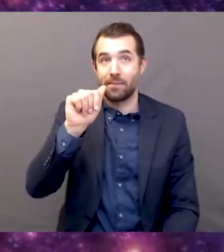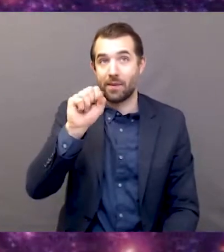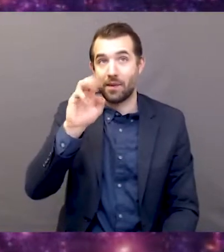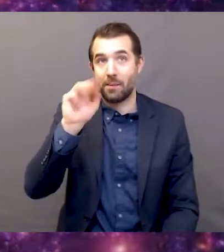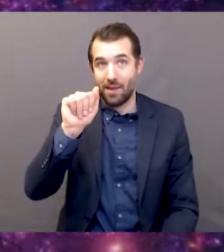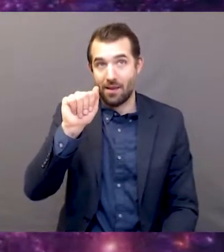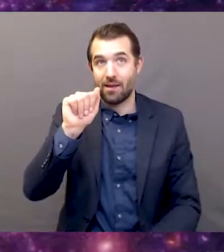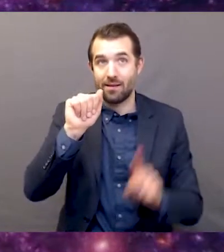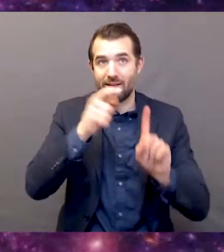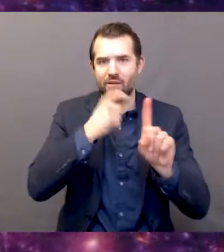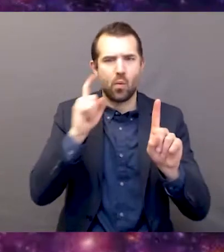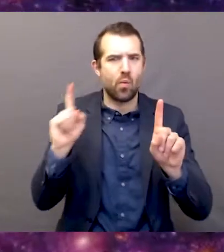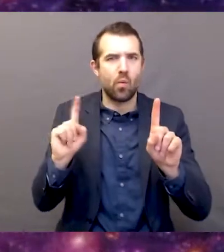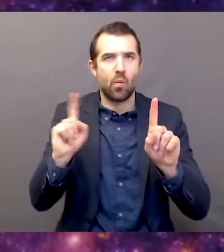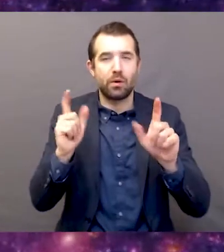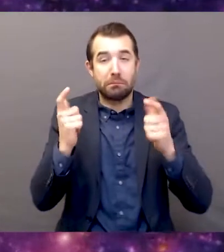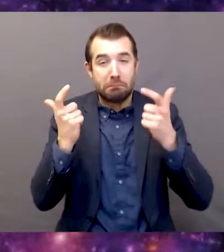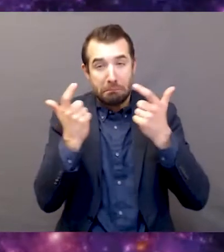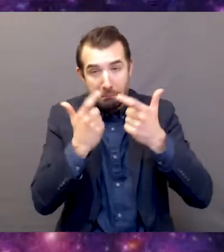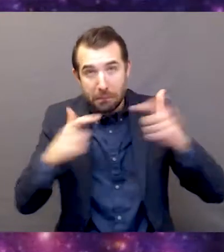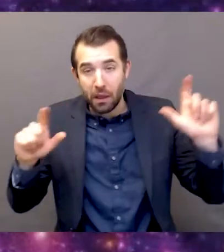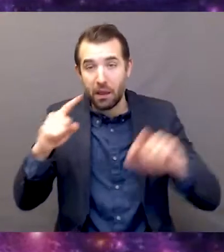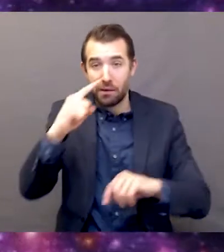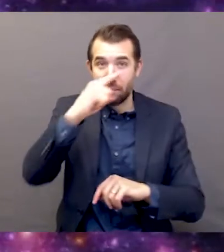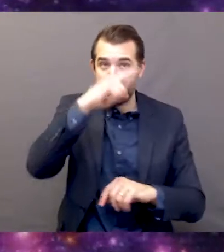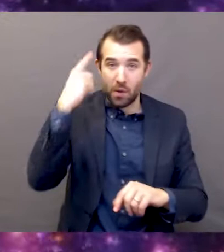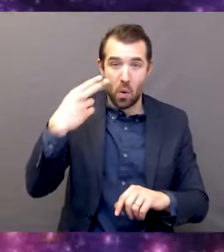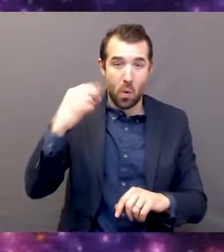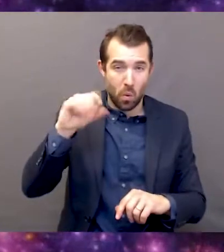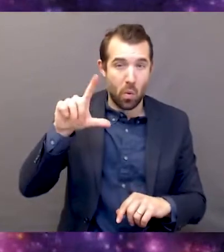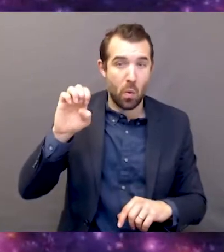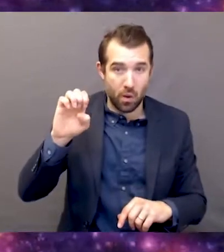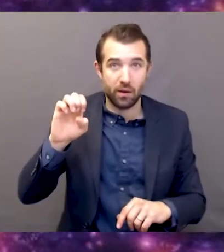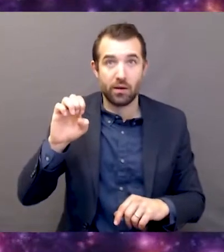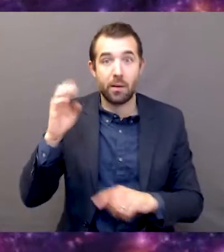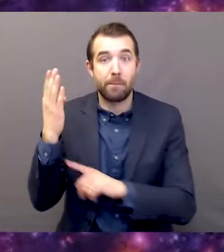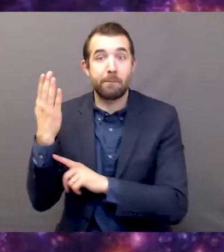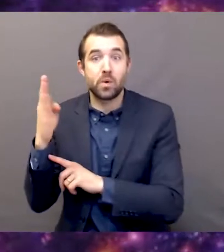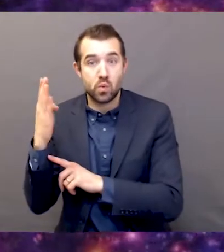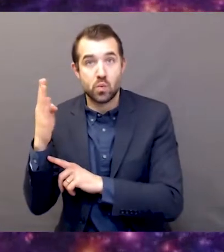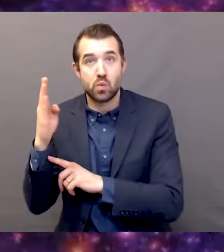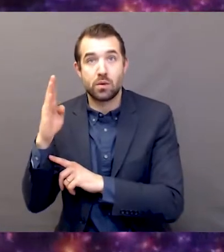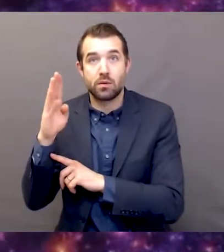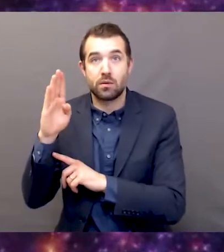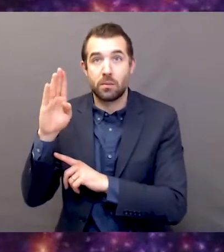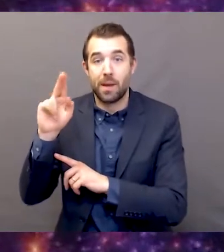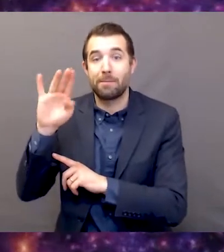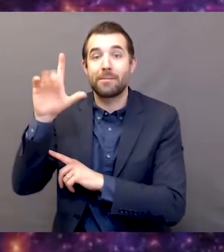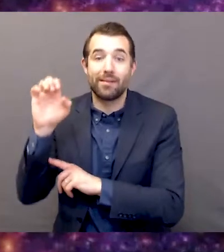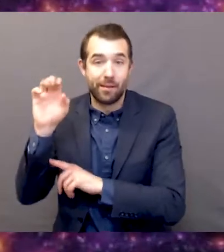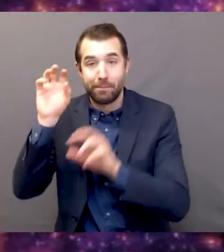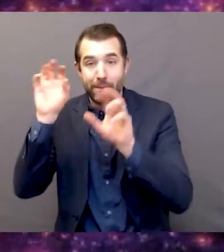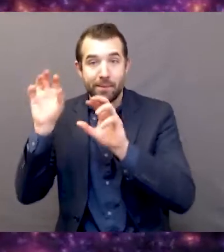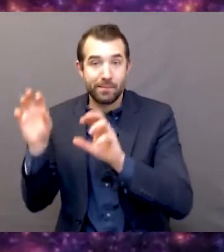originally coming from the supermassive black hole. The supermassive black hole jets, blue bubbles. The bubbles have now risen buoyantly in